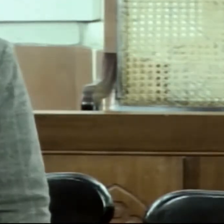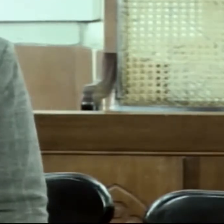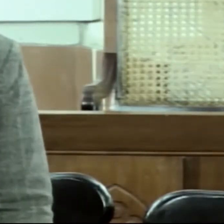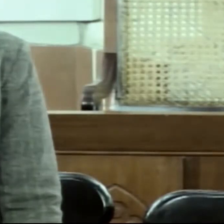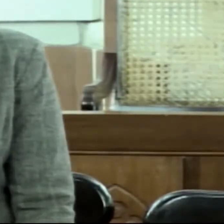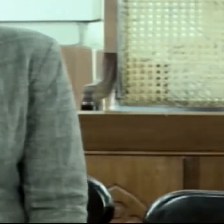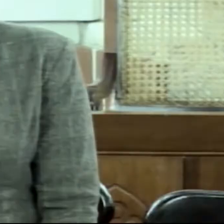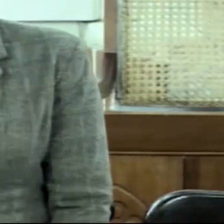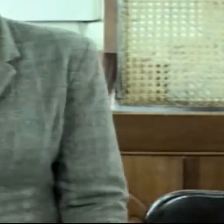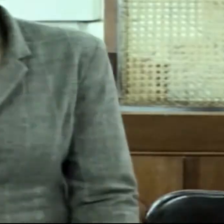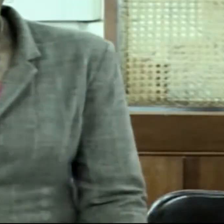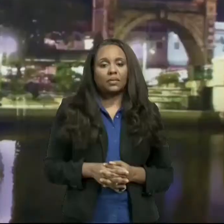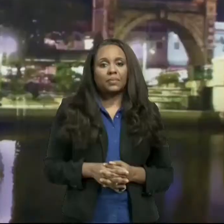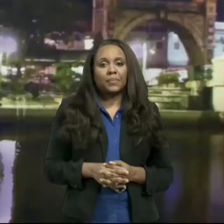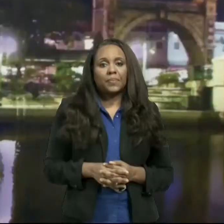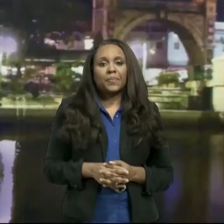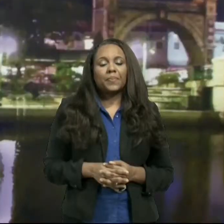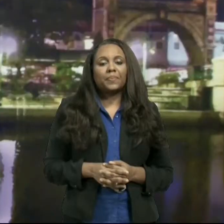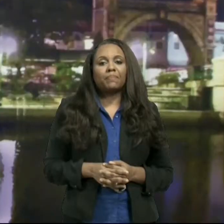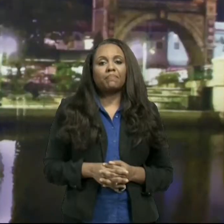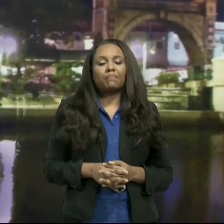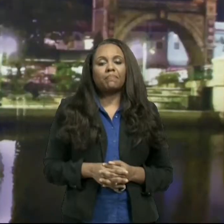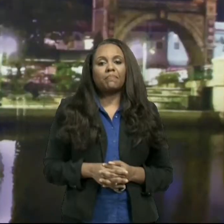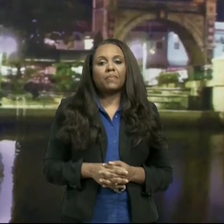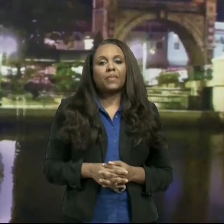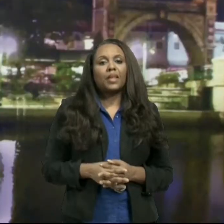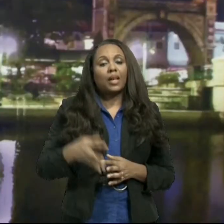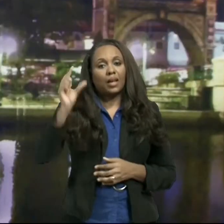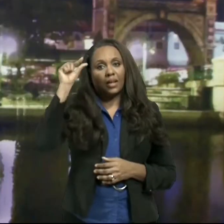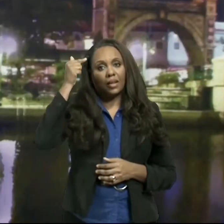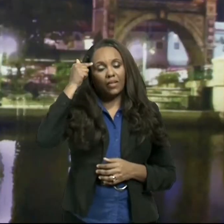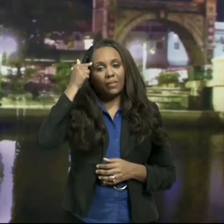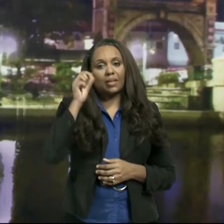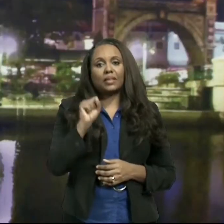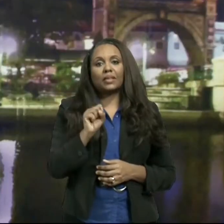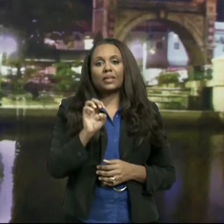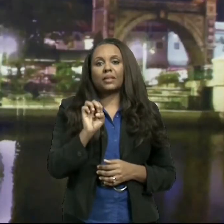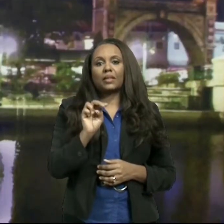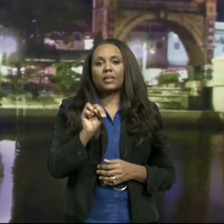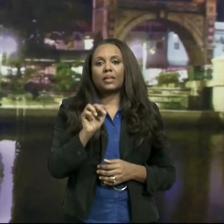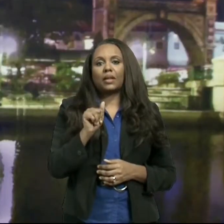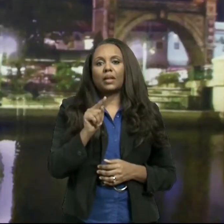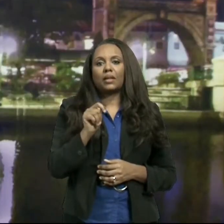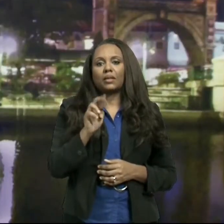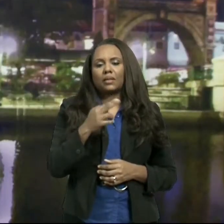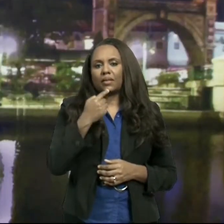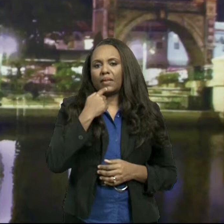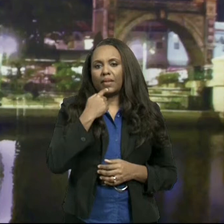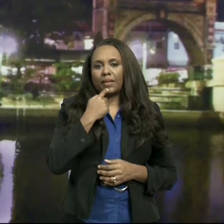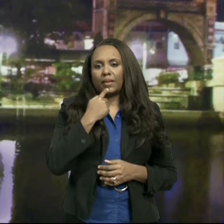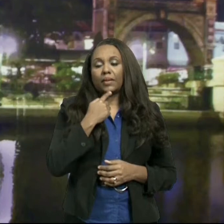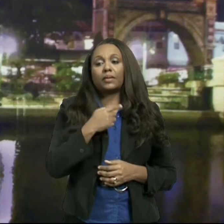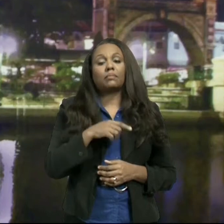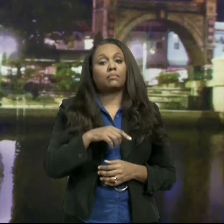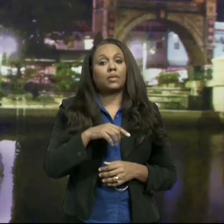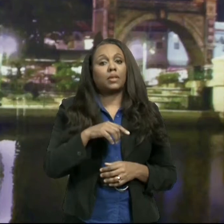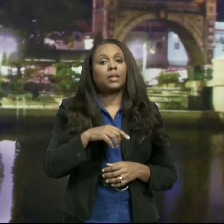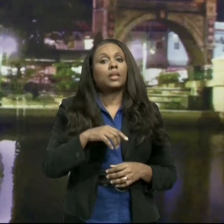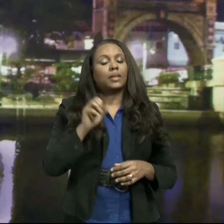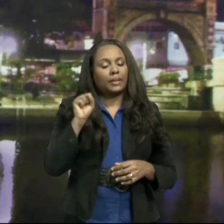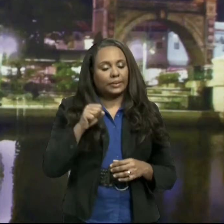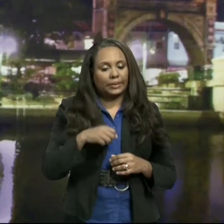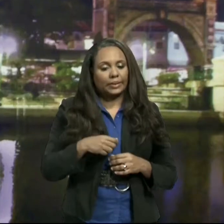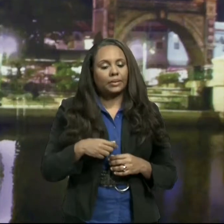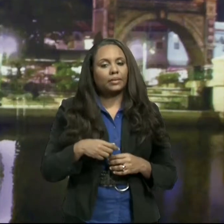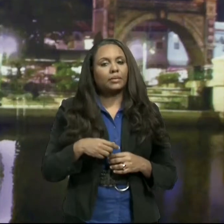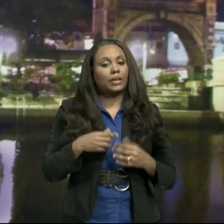of legislation. Well, in response, Government Senator Romel Springer said workers were in fact consulted. He